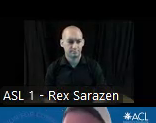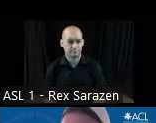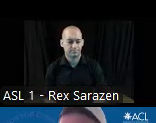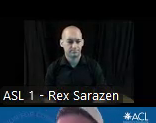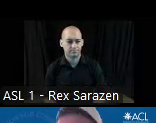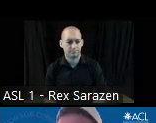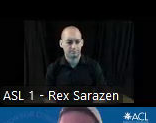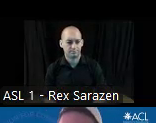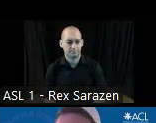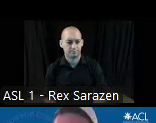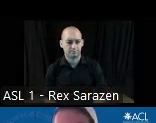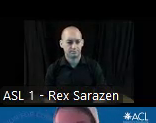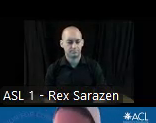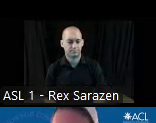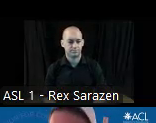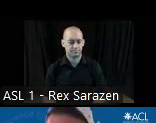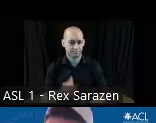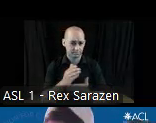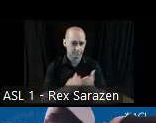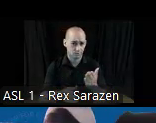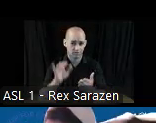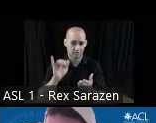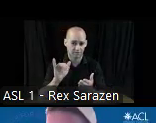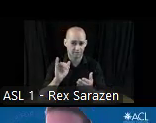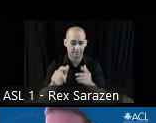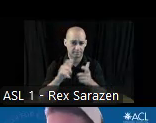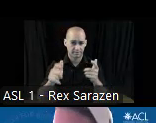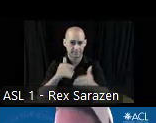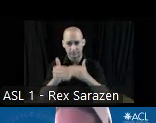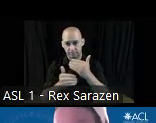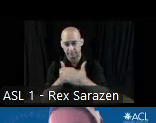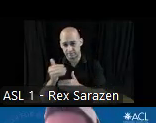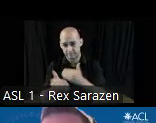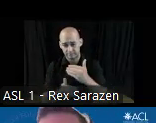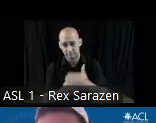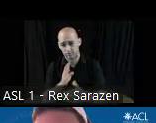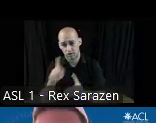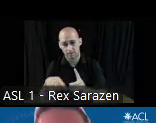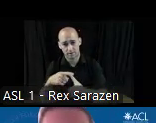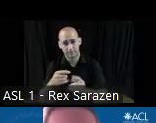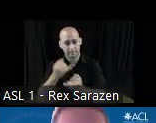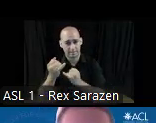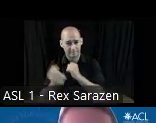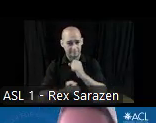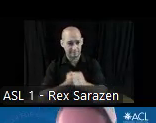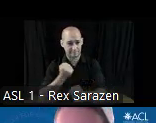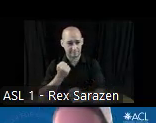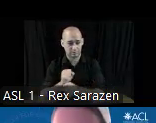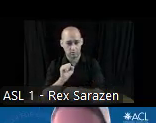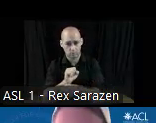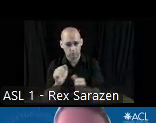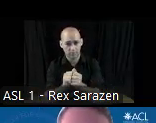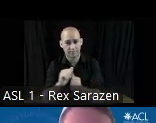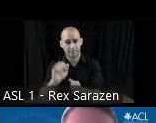As part of that intense process I talked about over the last year, and working with those different federal partners and